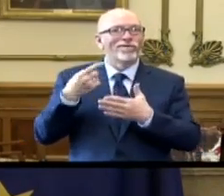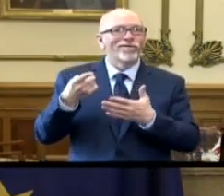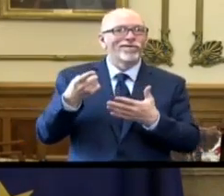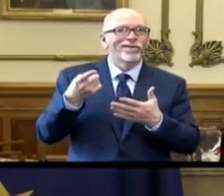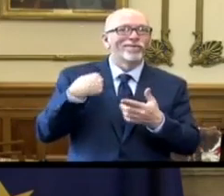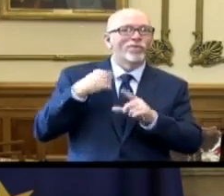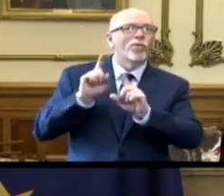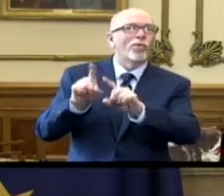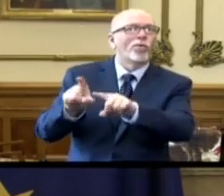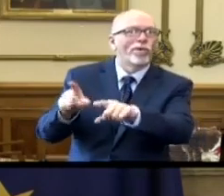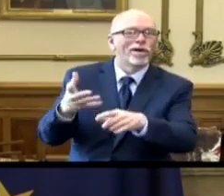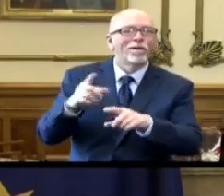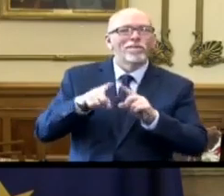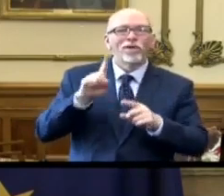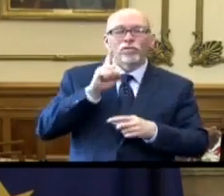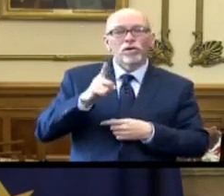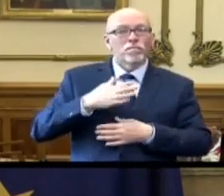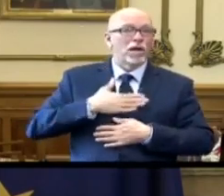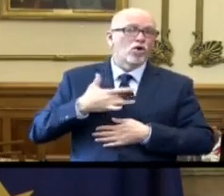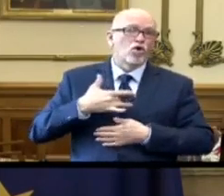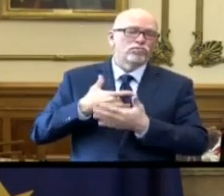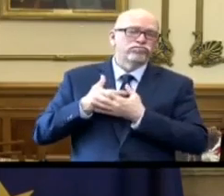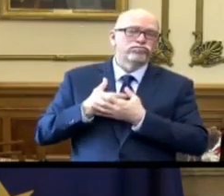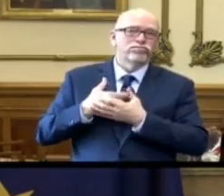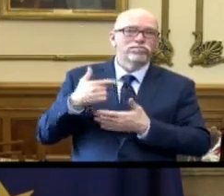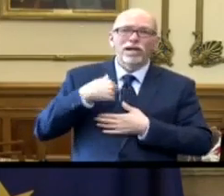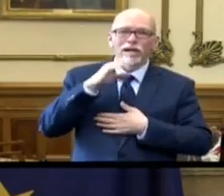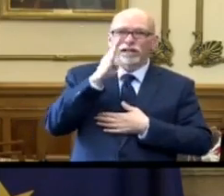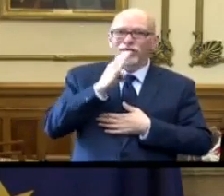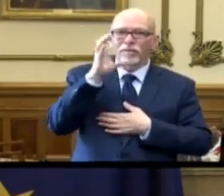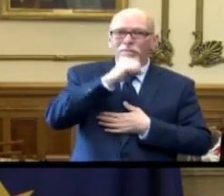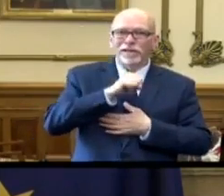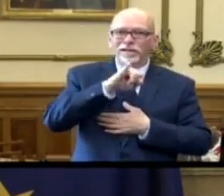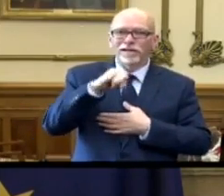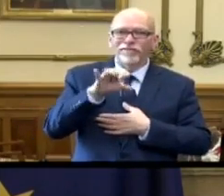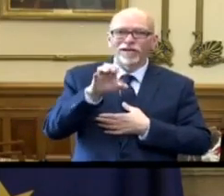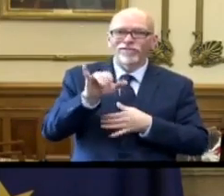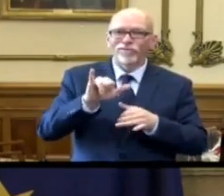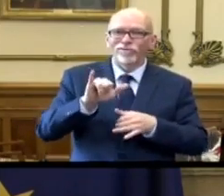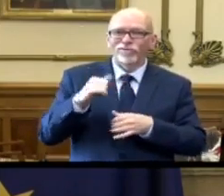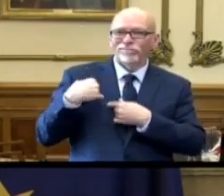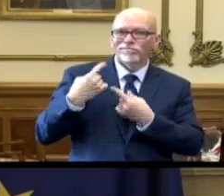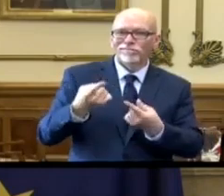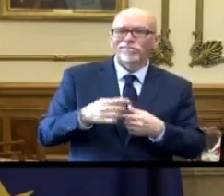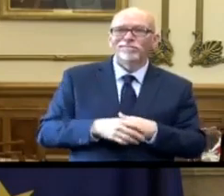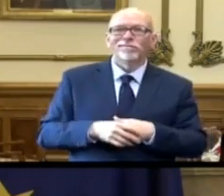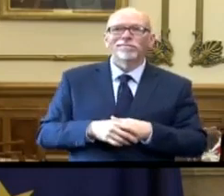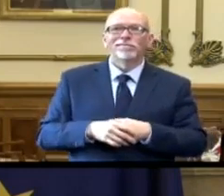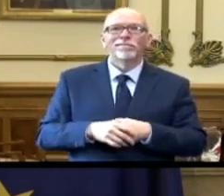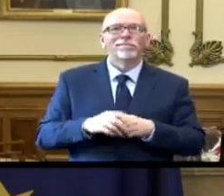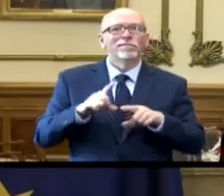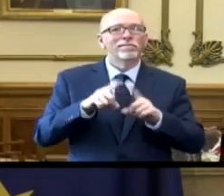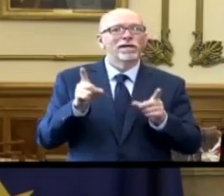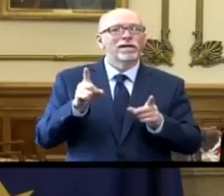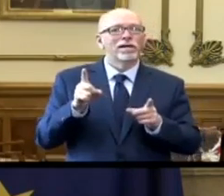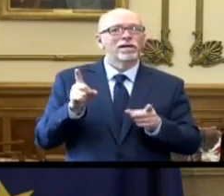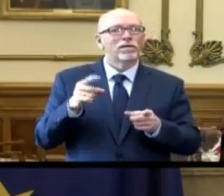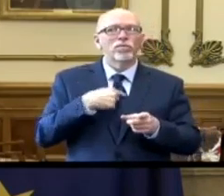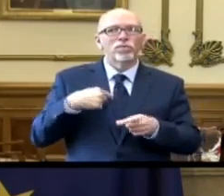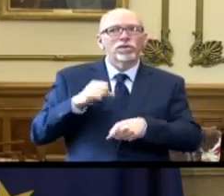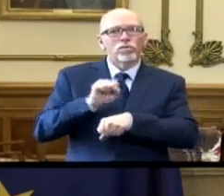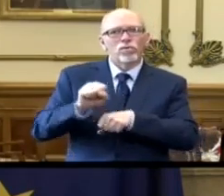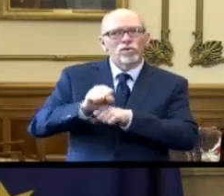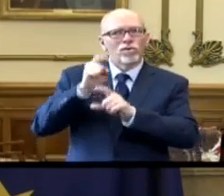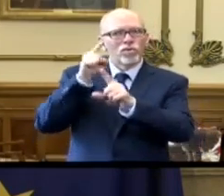So this is near and dear to my heart. I haven't missed too many races as of late, but that's what we're